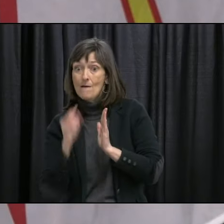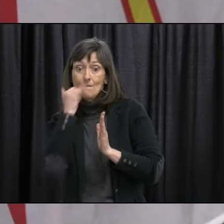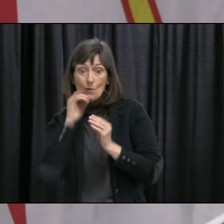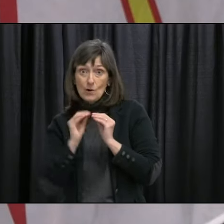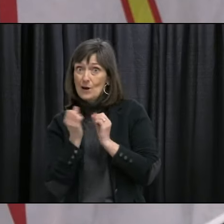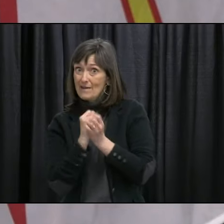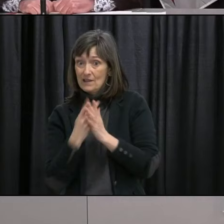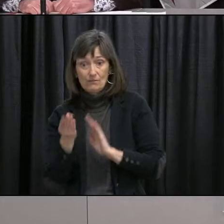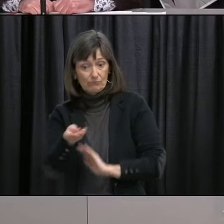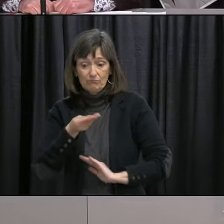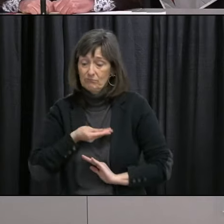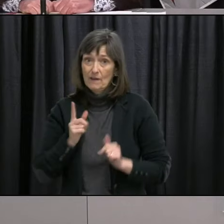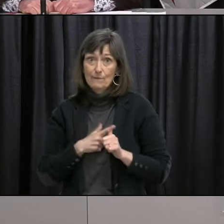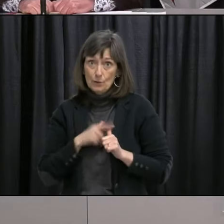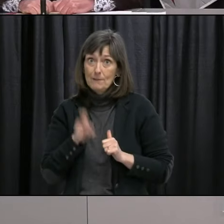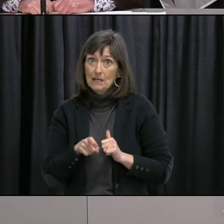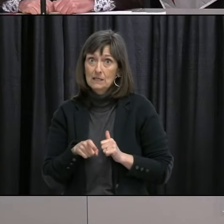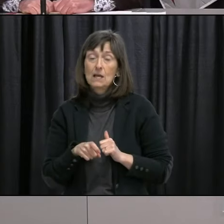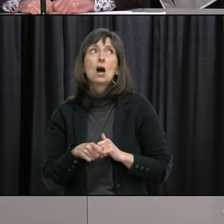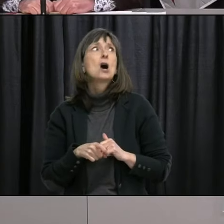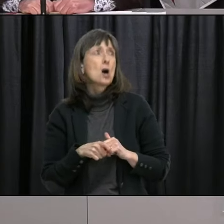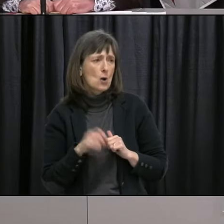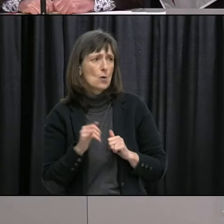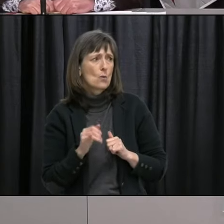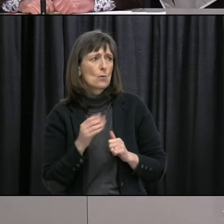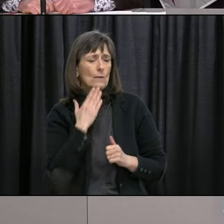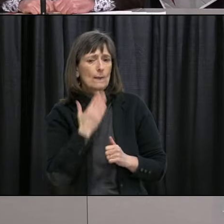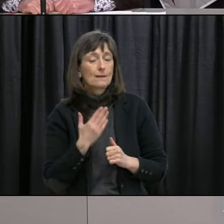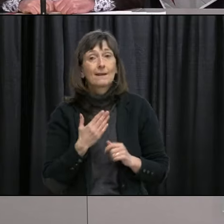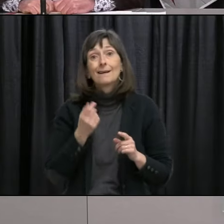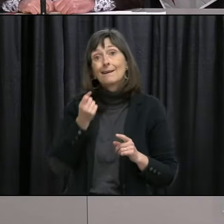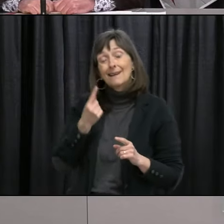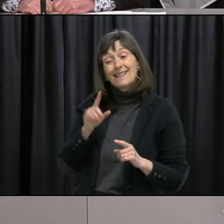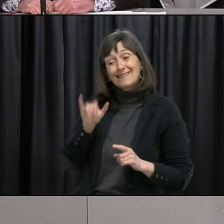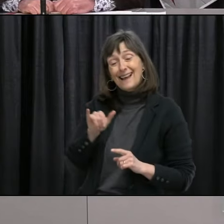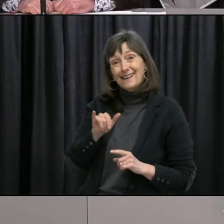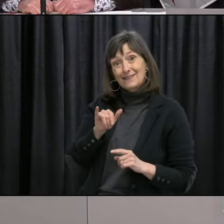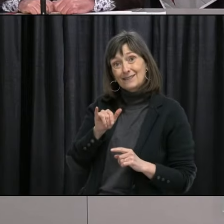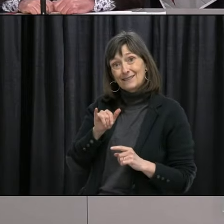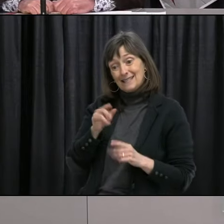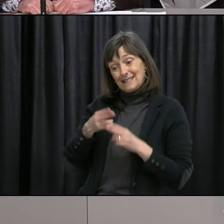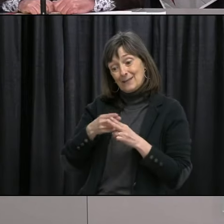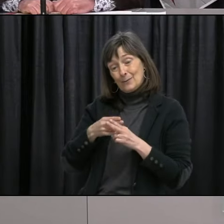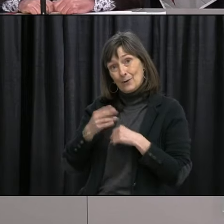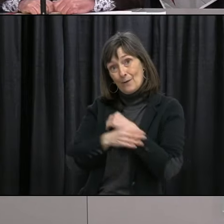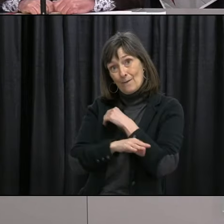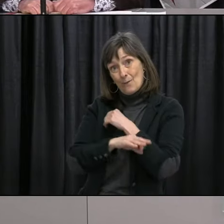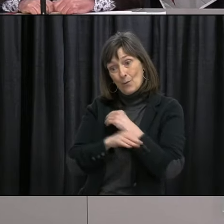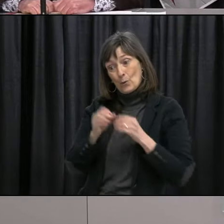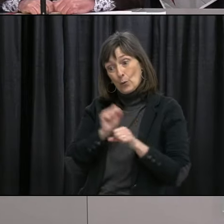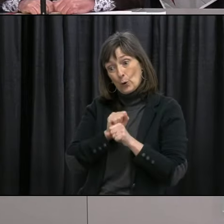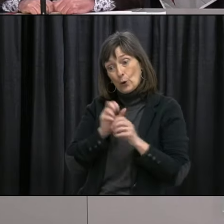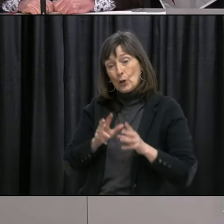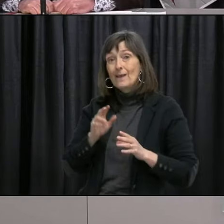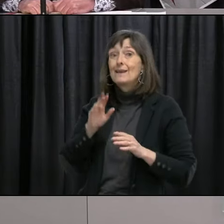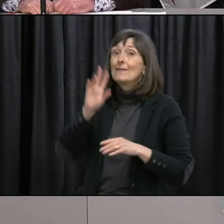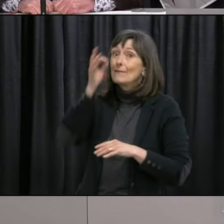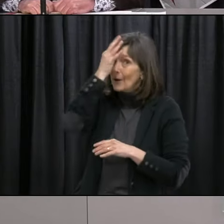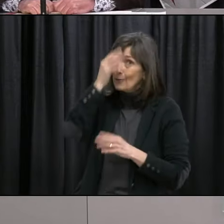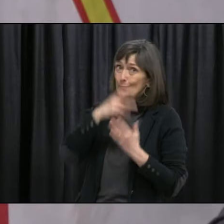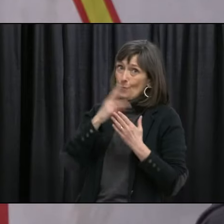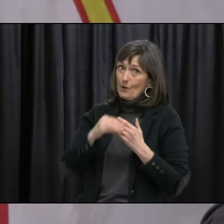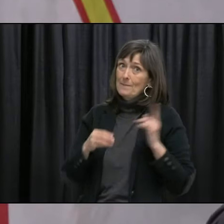Okay, thanks. Yeah, so this is a federal program, just so that everyone's aware, the temporary foreign workers is a federal program. So